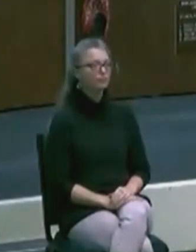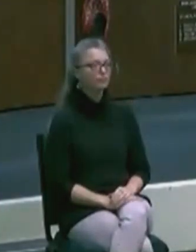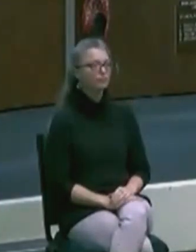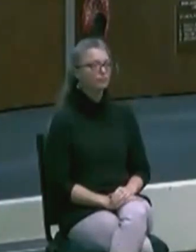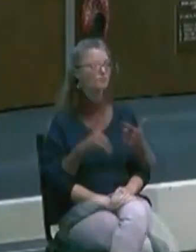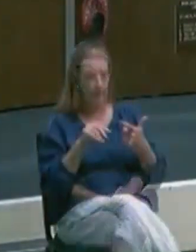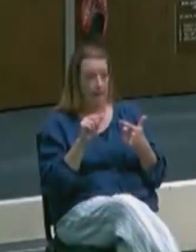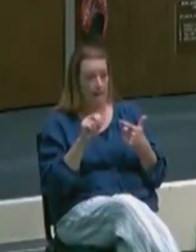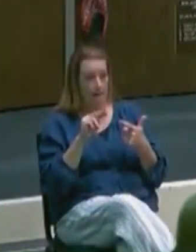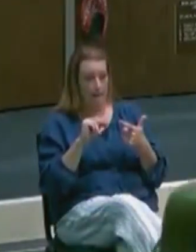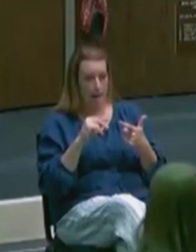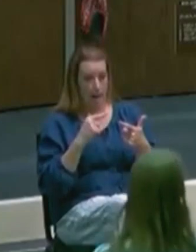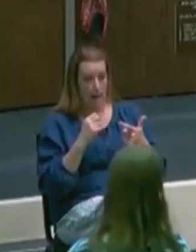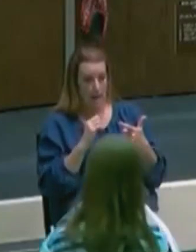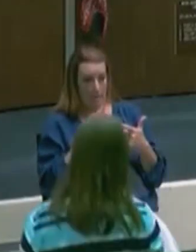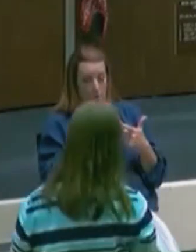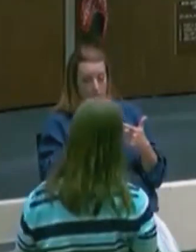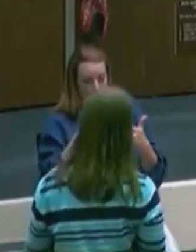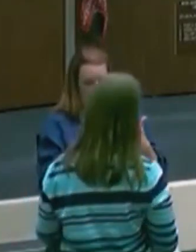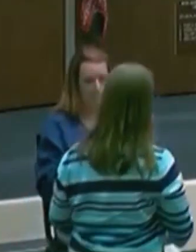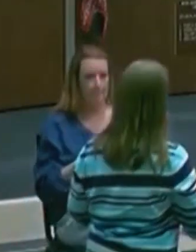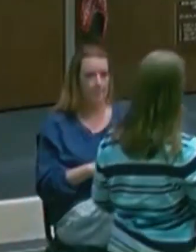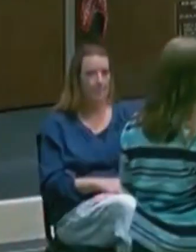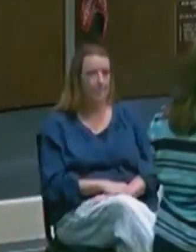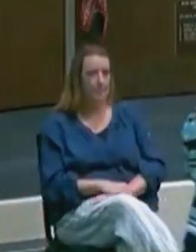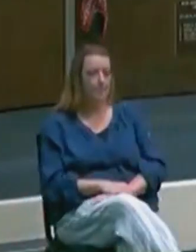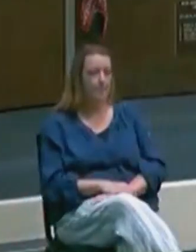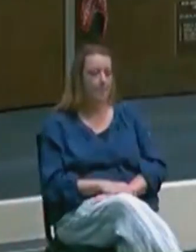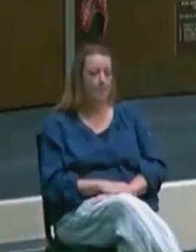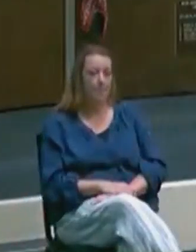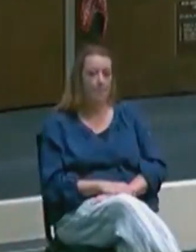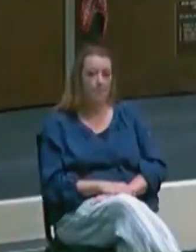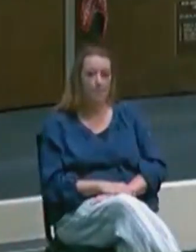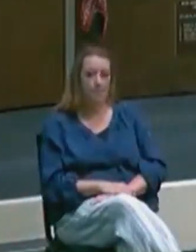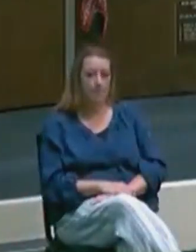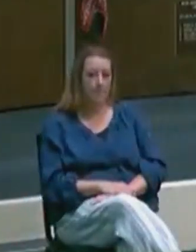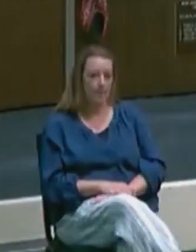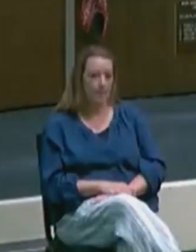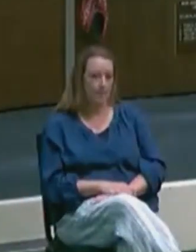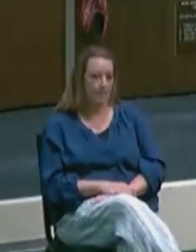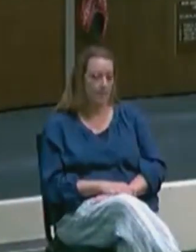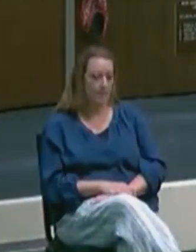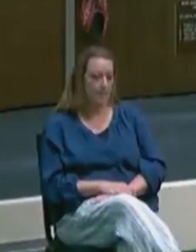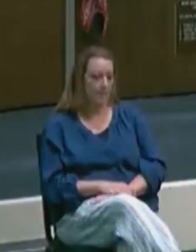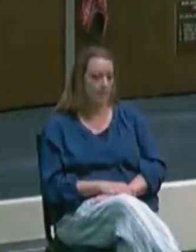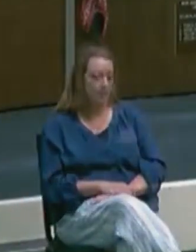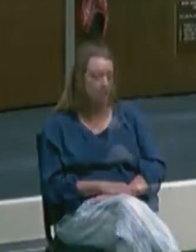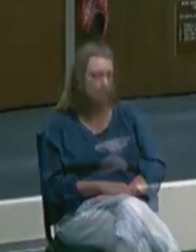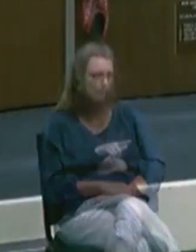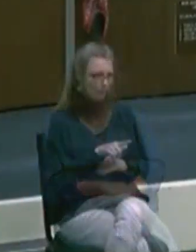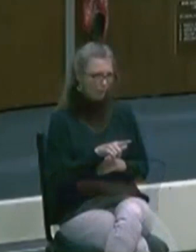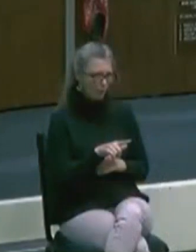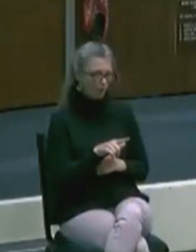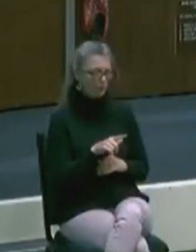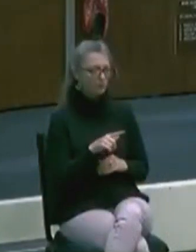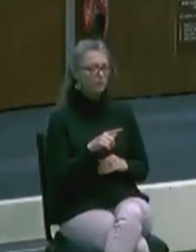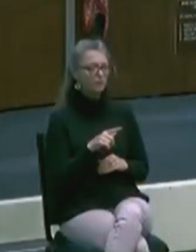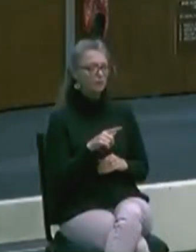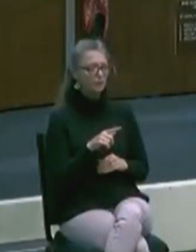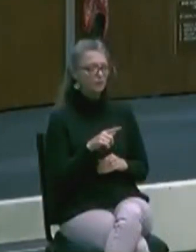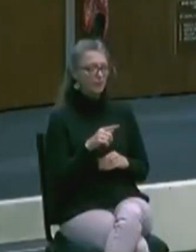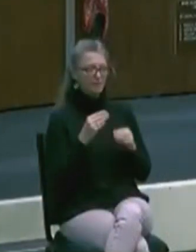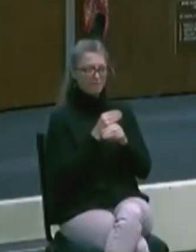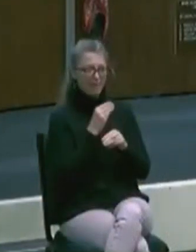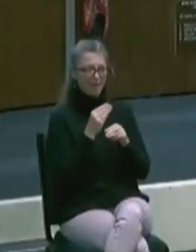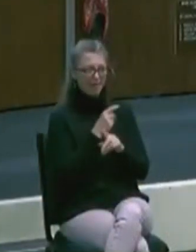and a place of business. A majority of the speakers criticized a tweet sent out by trustee Veva Islas regarding anti-vaxxers. But a few speakers